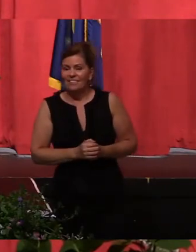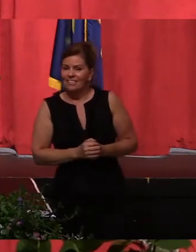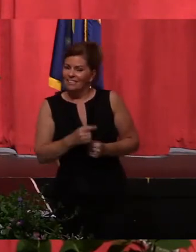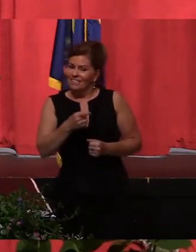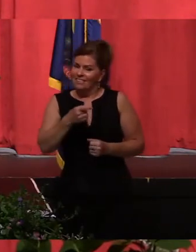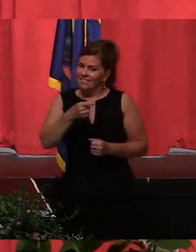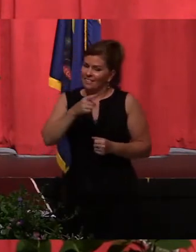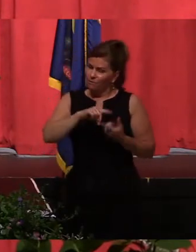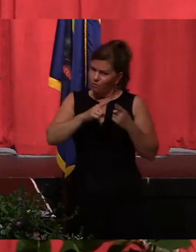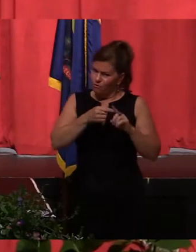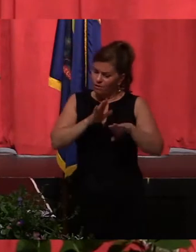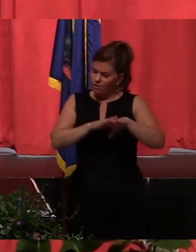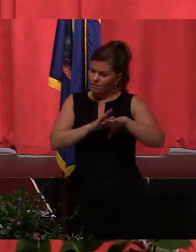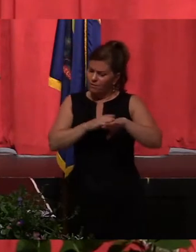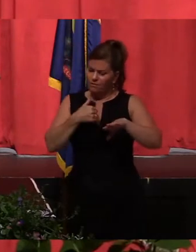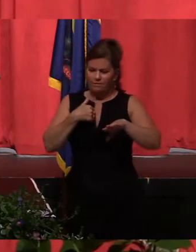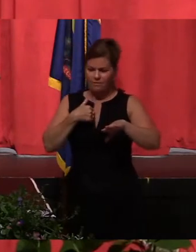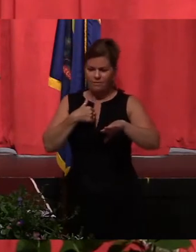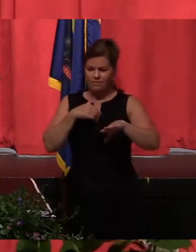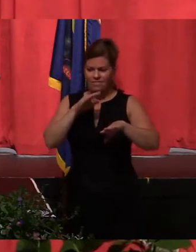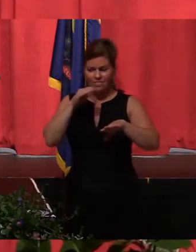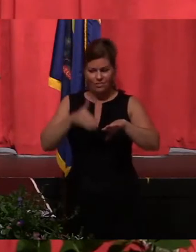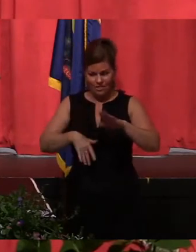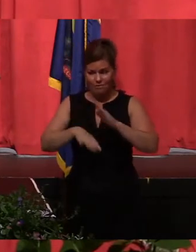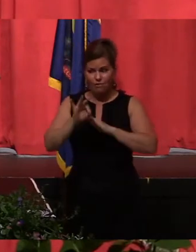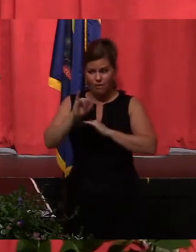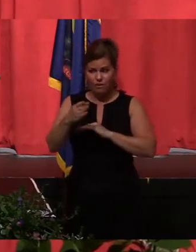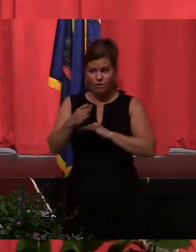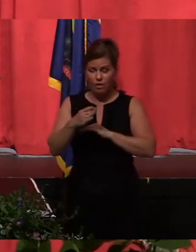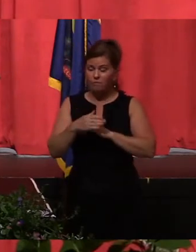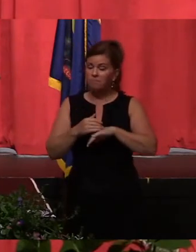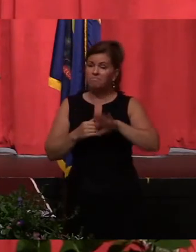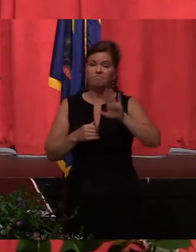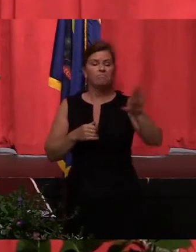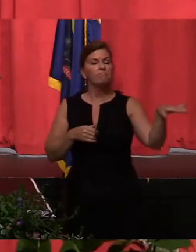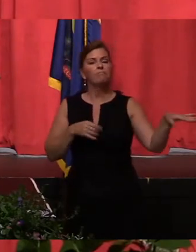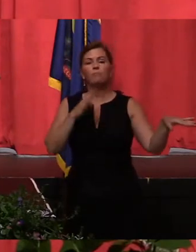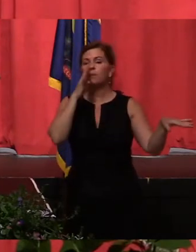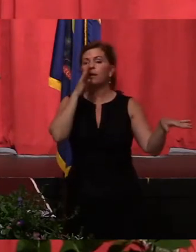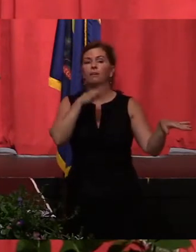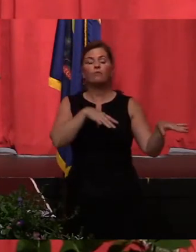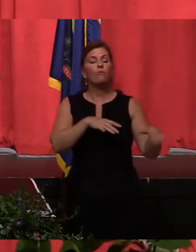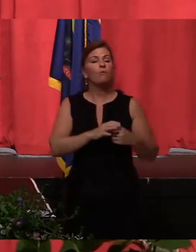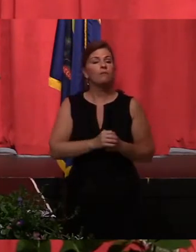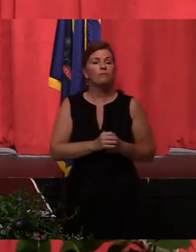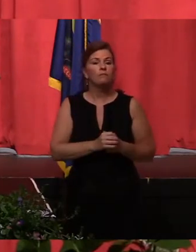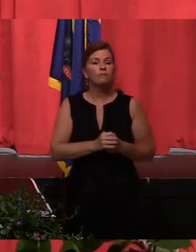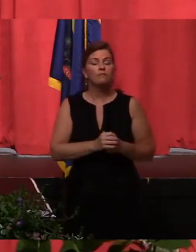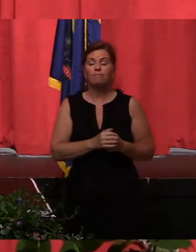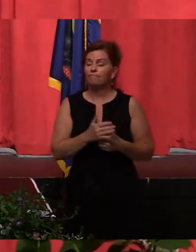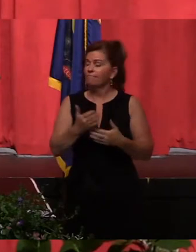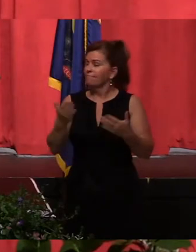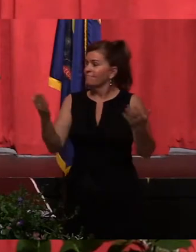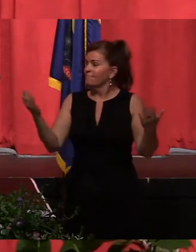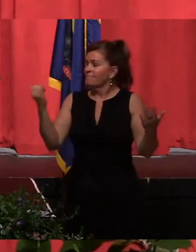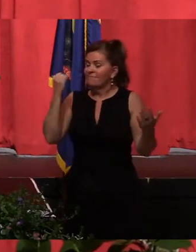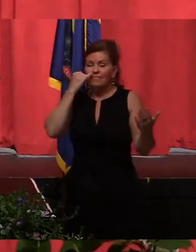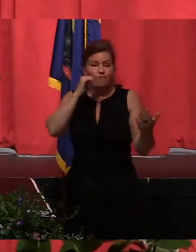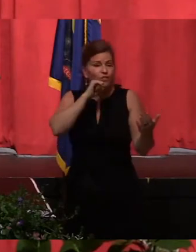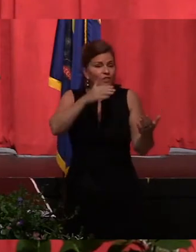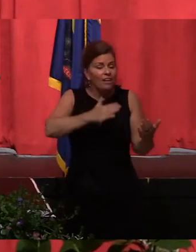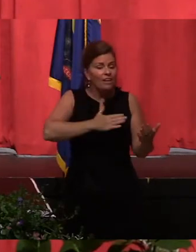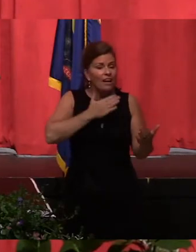that I would not find a job, and I did not listen. If you're unhappy or